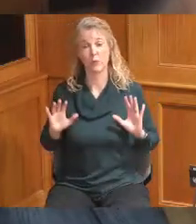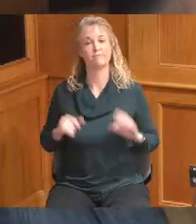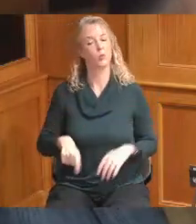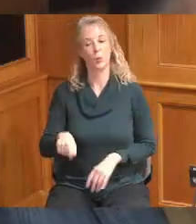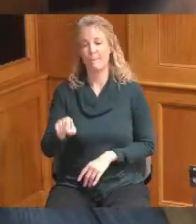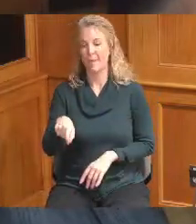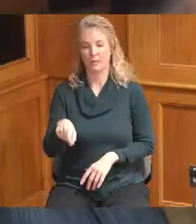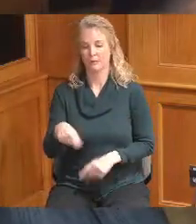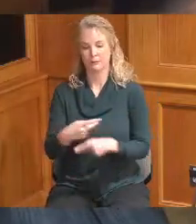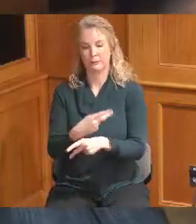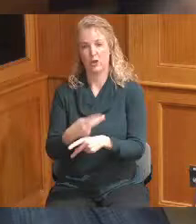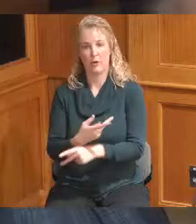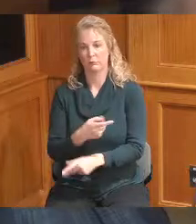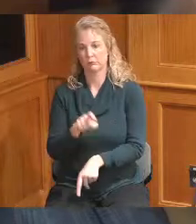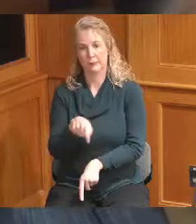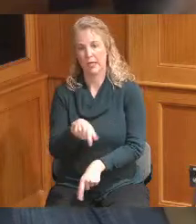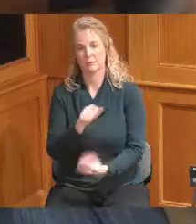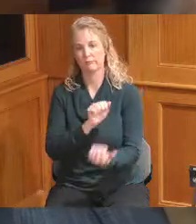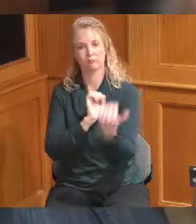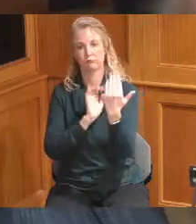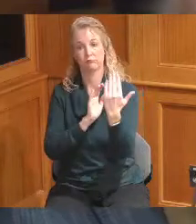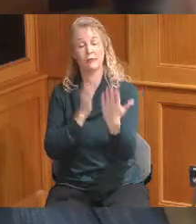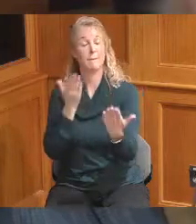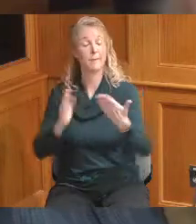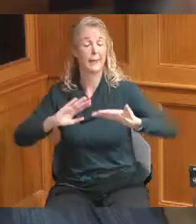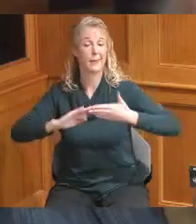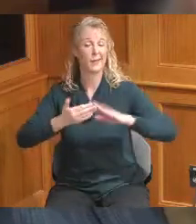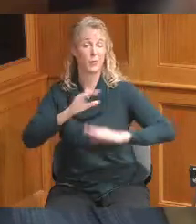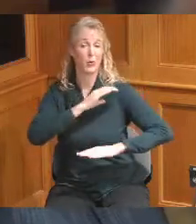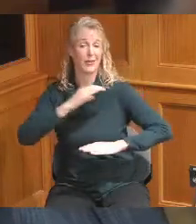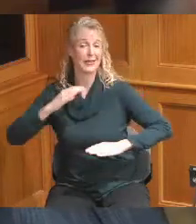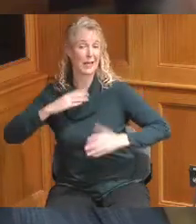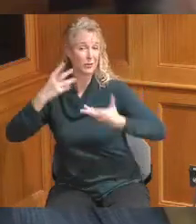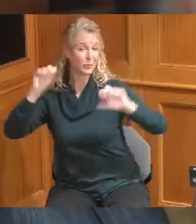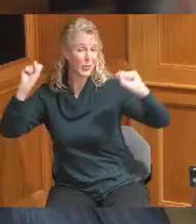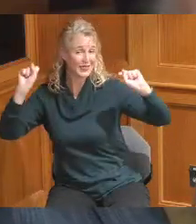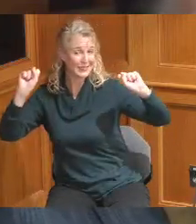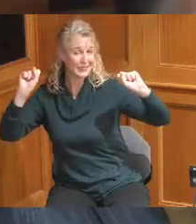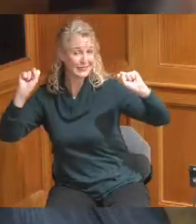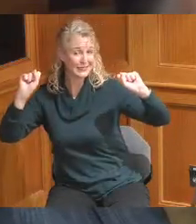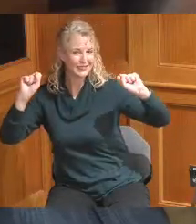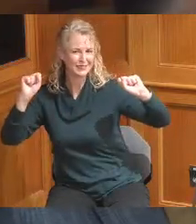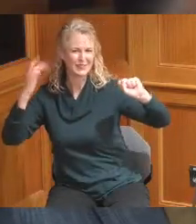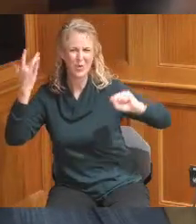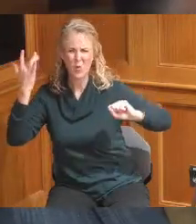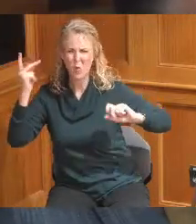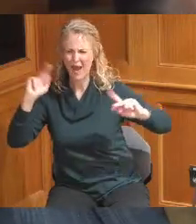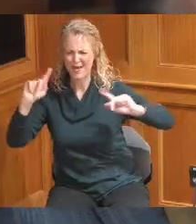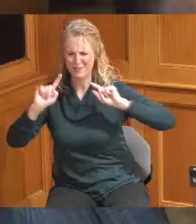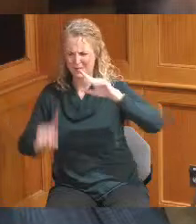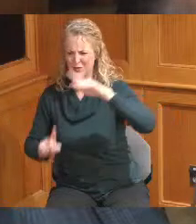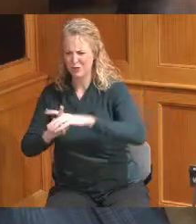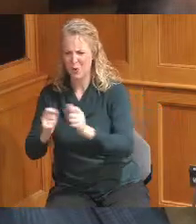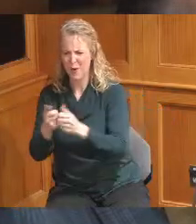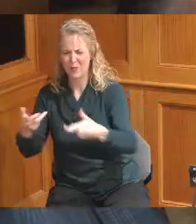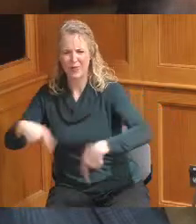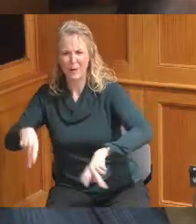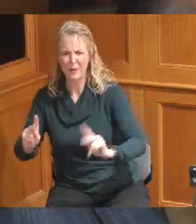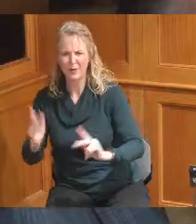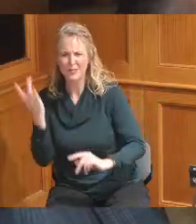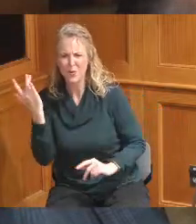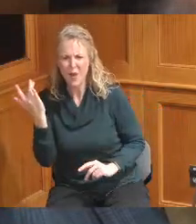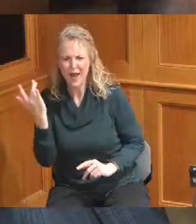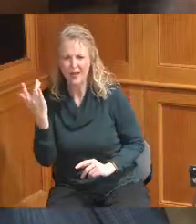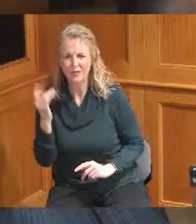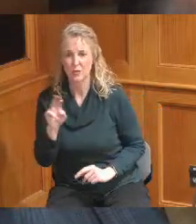get a handle on it, and maybe the community council president, nobody should be going in Avondale without the community council president know,